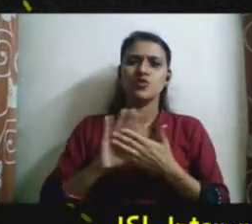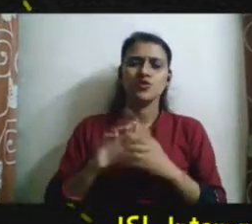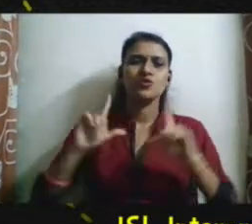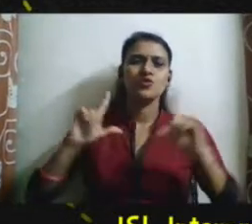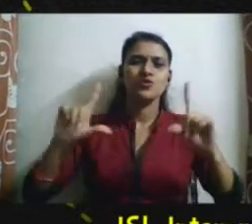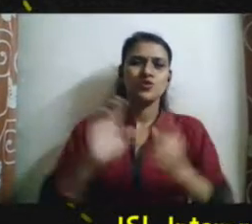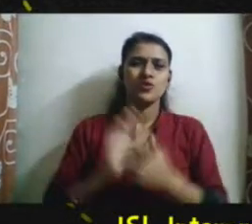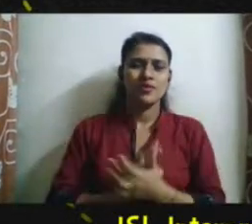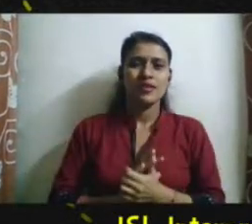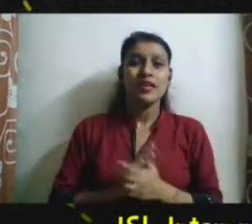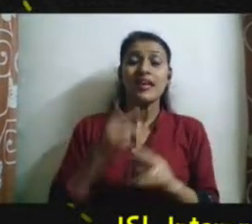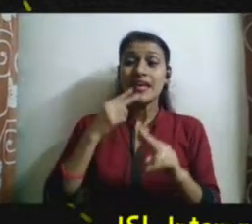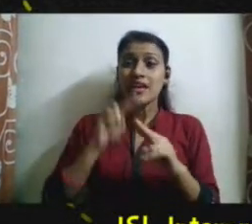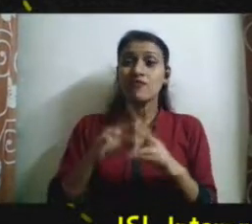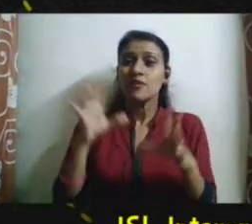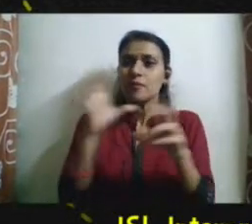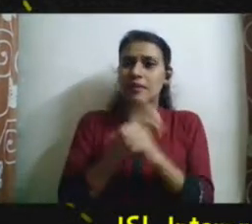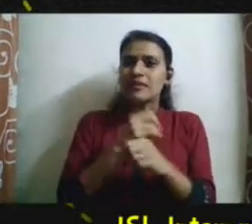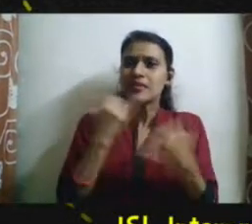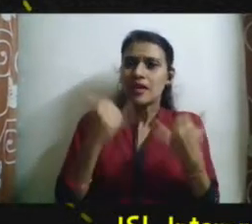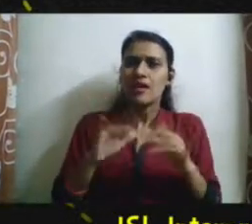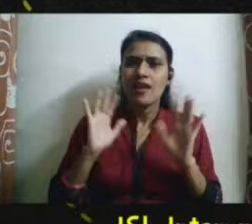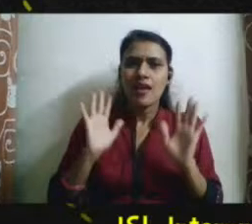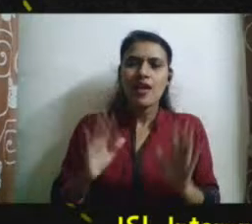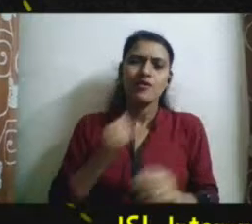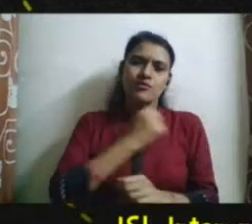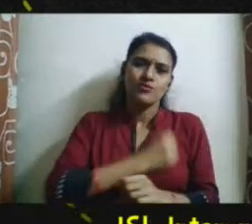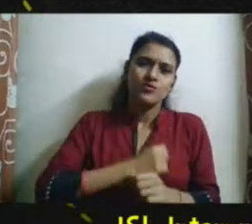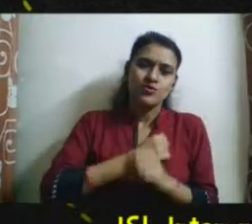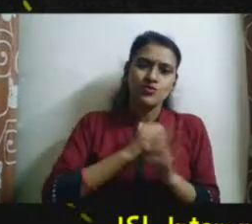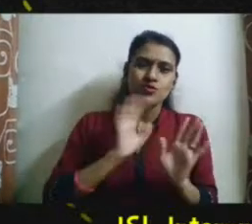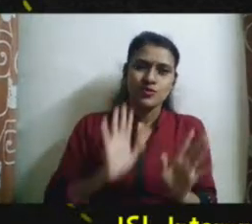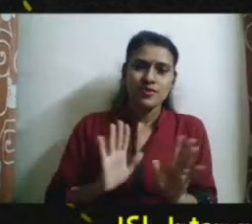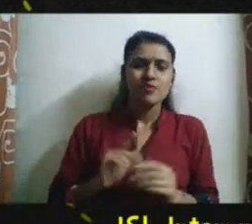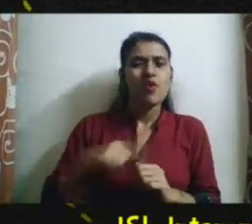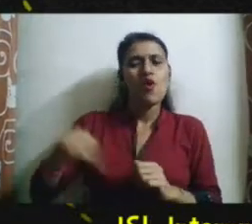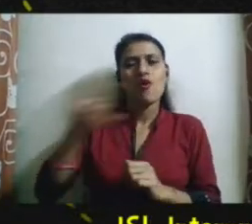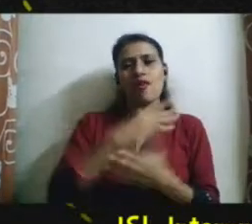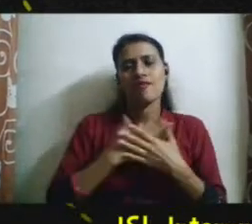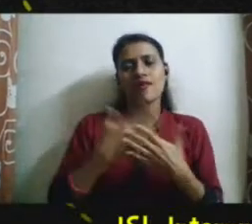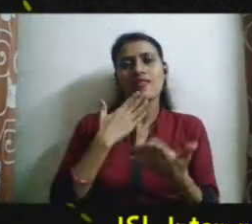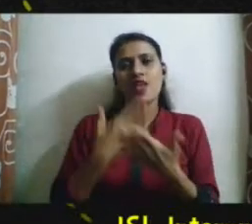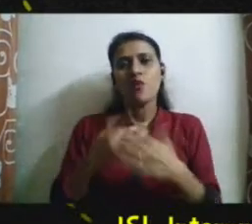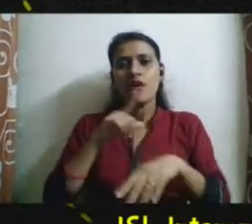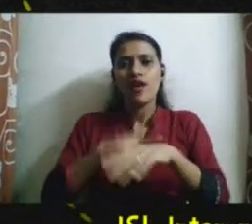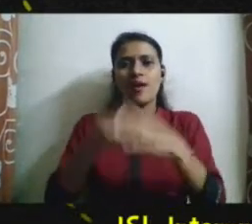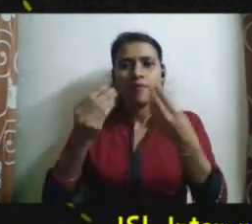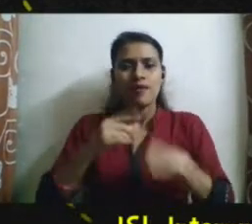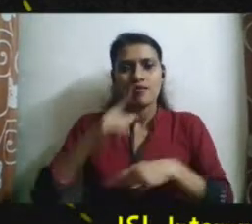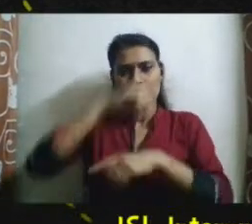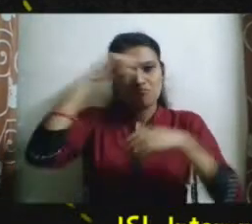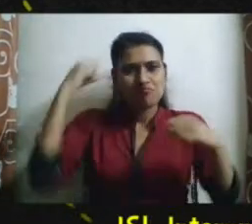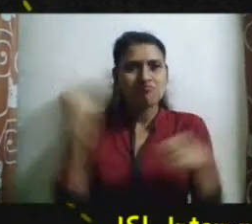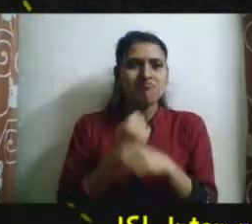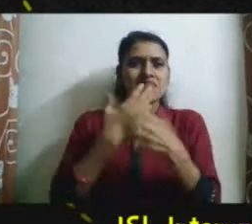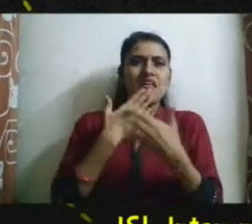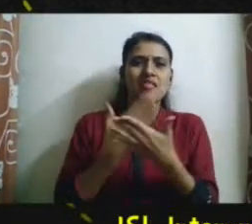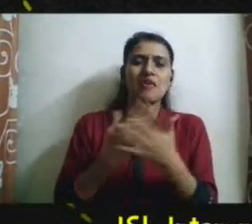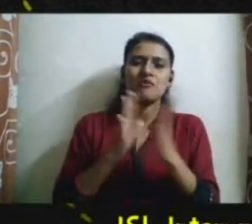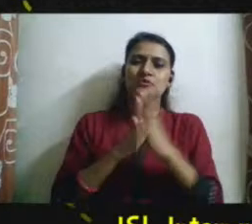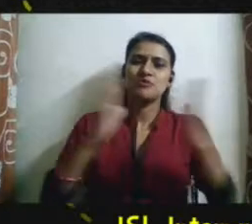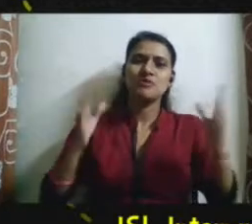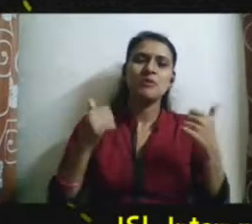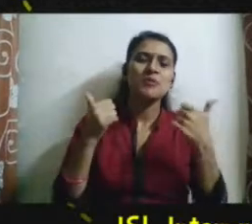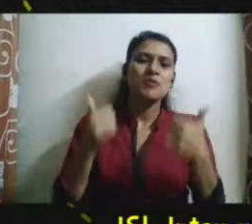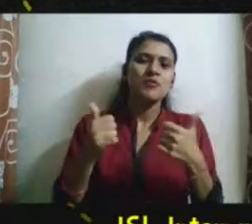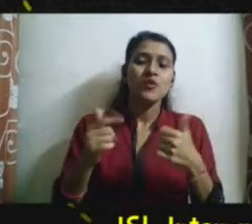did, apologies, but we are deeply appreciative of everybody's work and time and effort in helping us bring this conference to all of